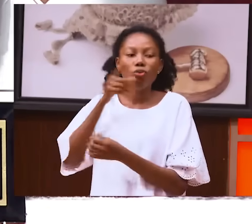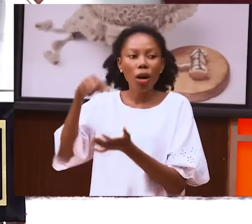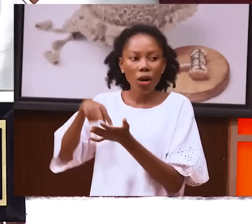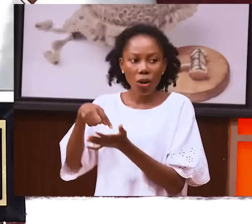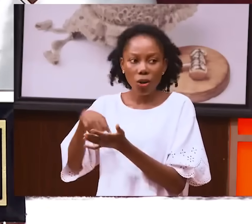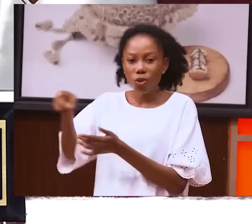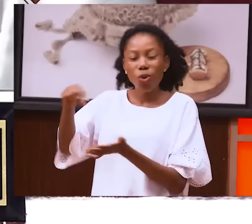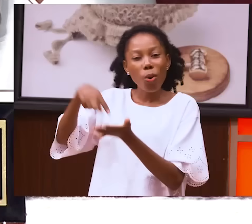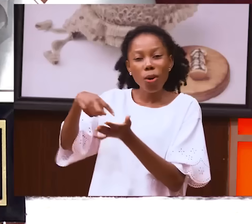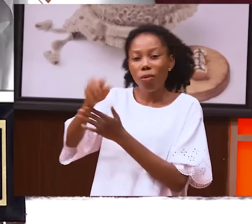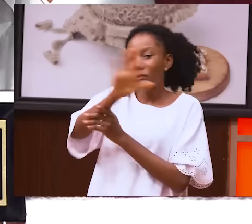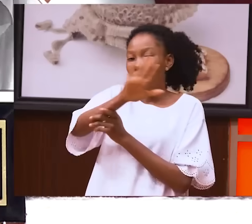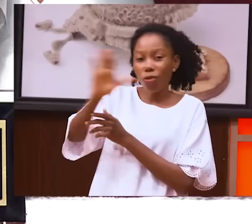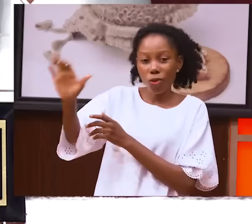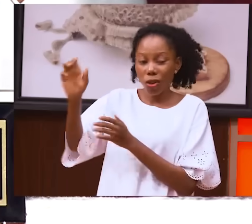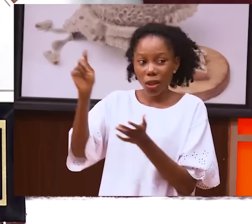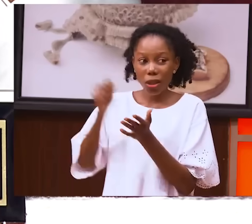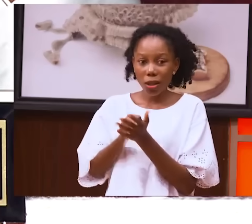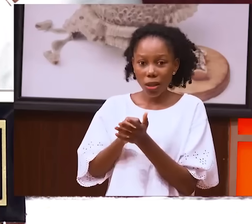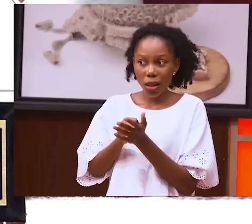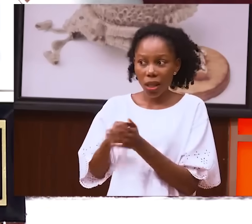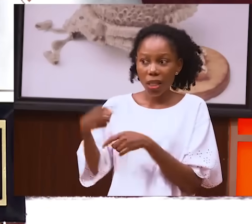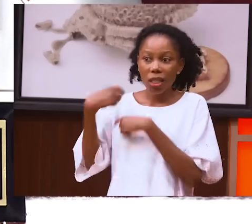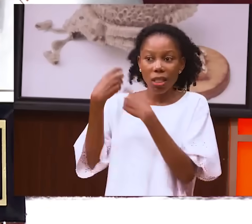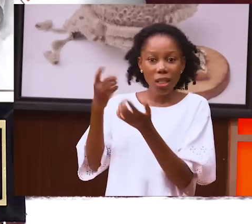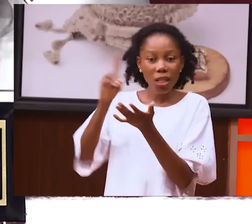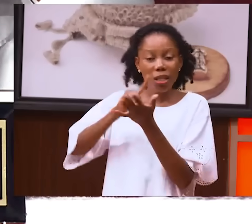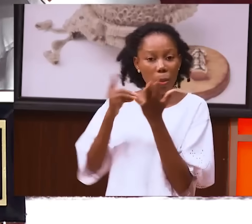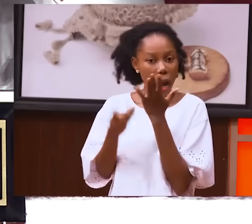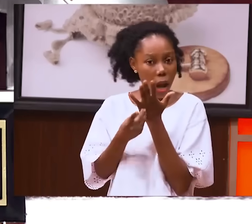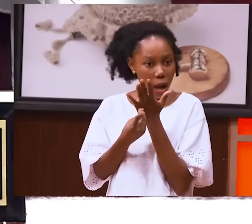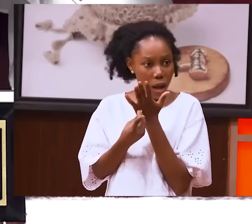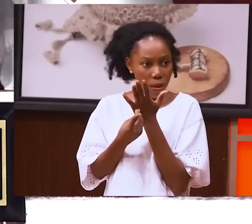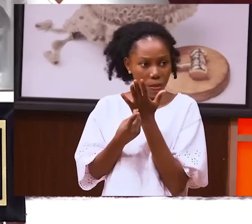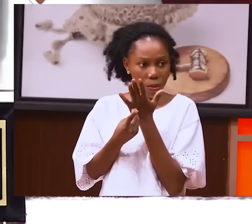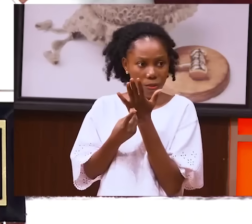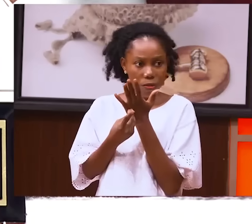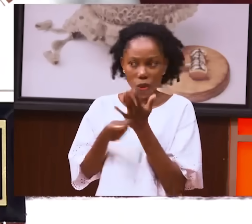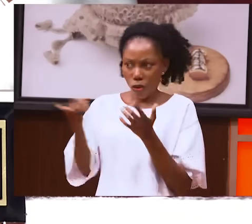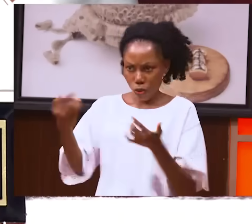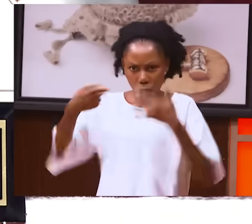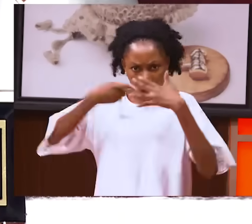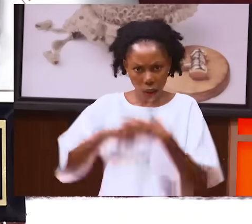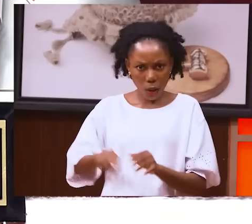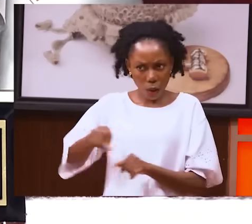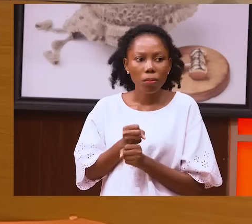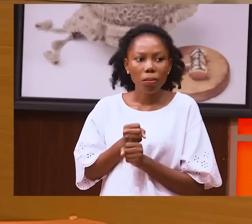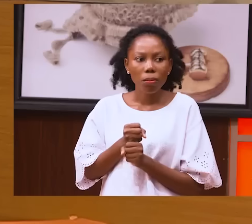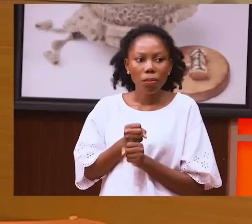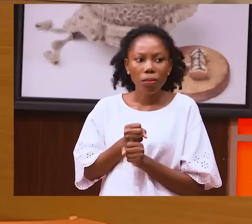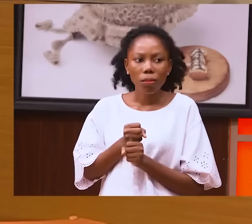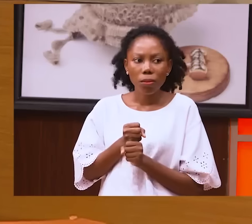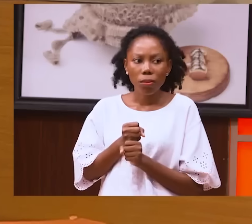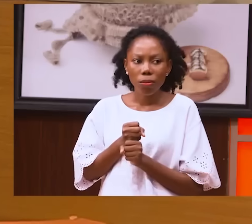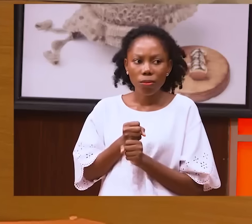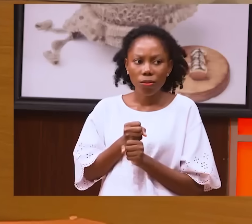You are owing 500 as at December. You've started running another one now.